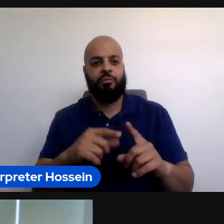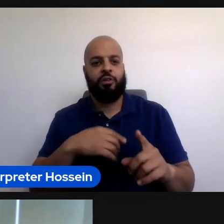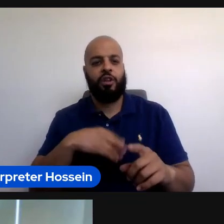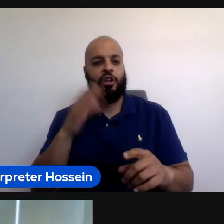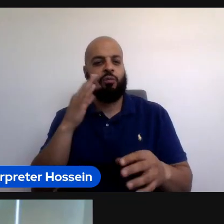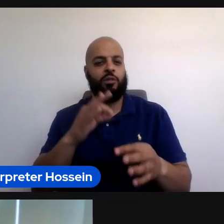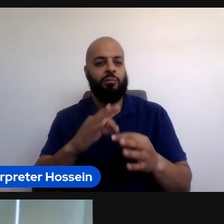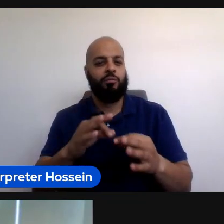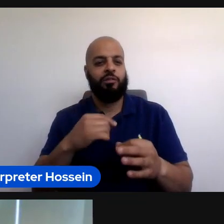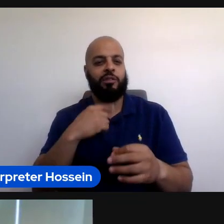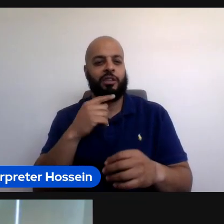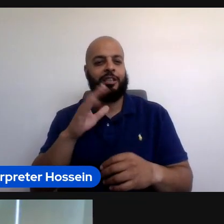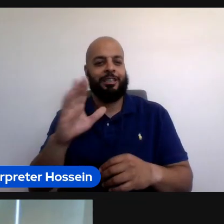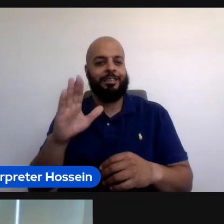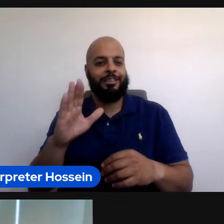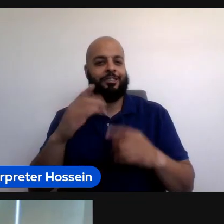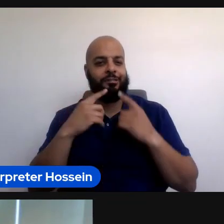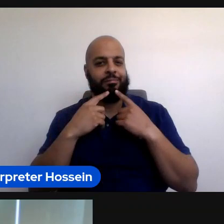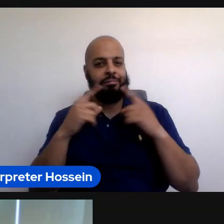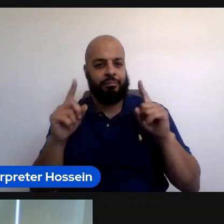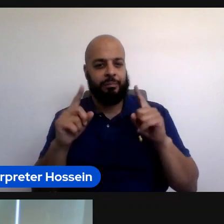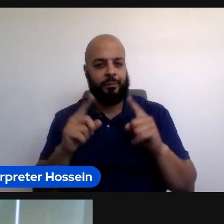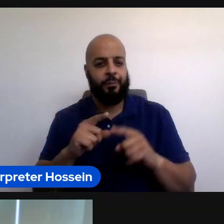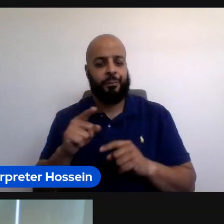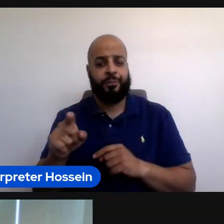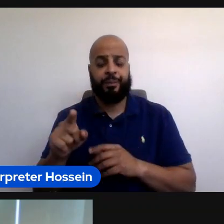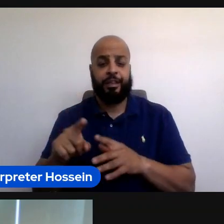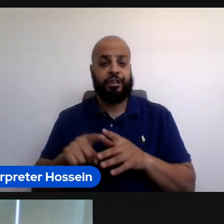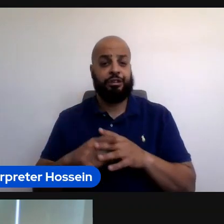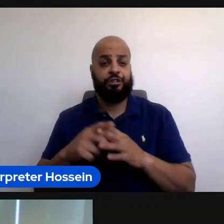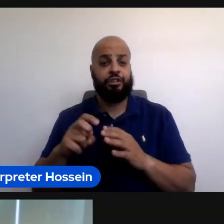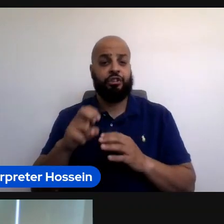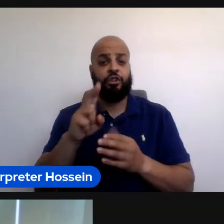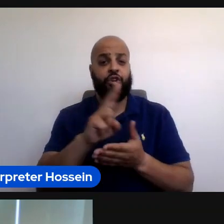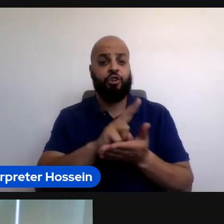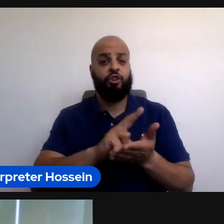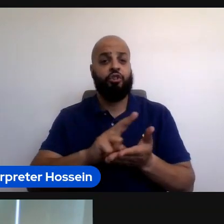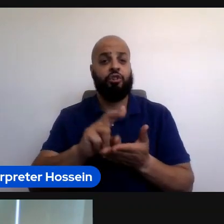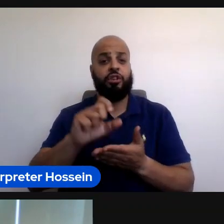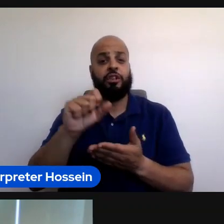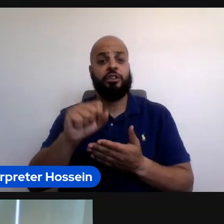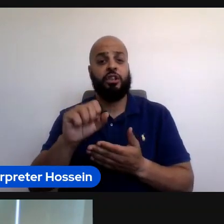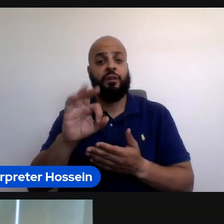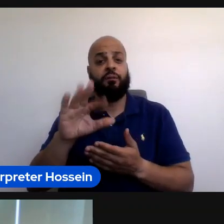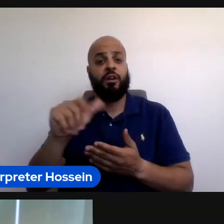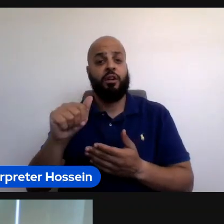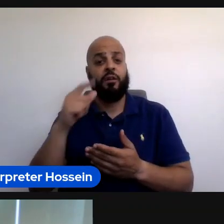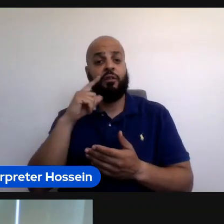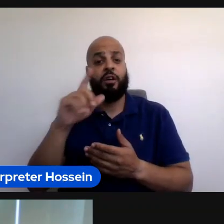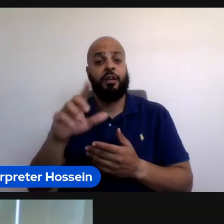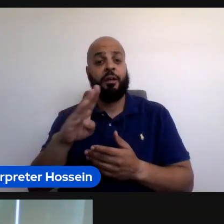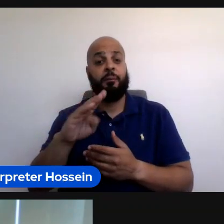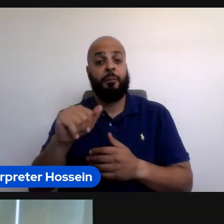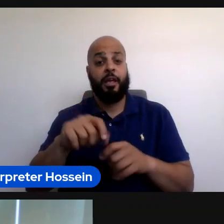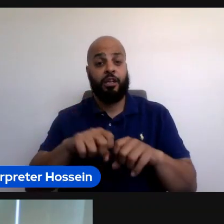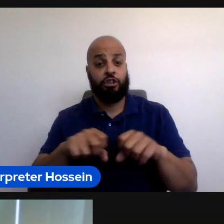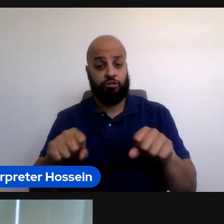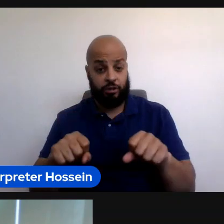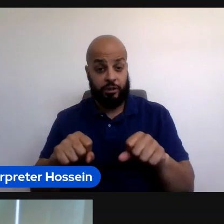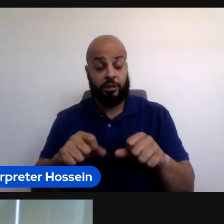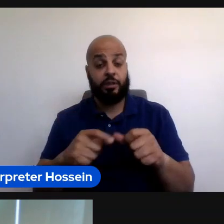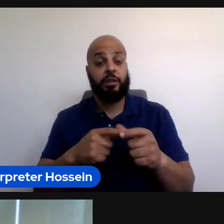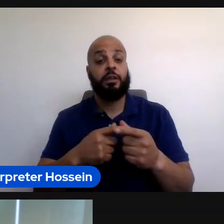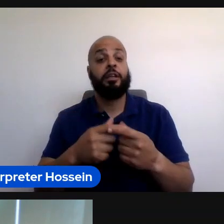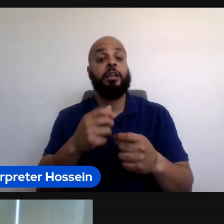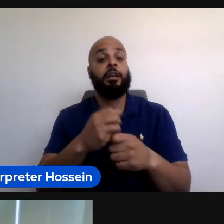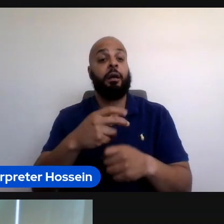highlight Dr. Simmons' accomplishments. He started his journey at the University of Southern Florida for his bachelor's degree, followed by a